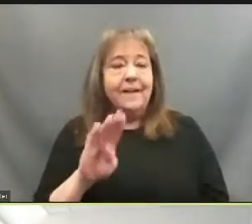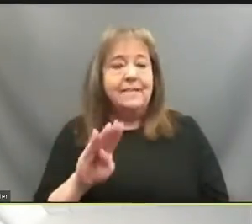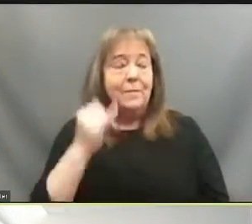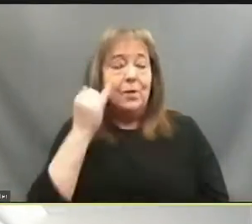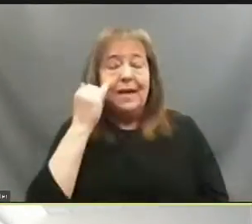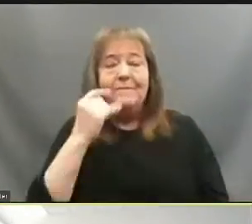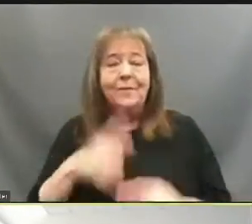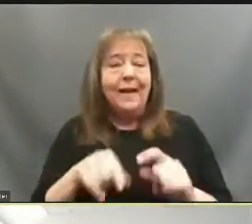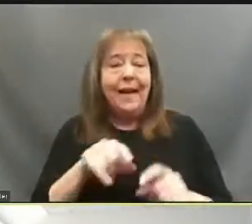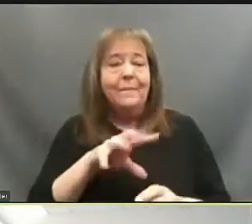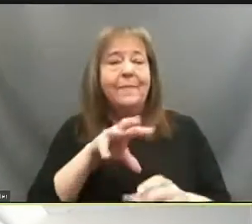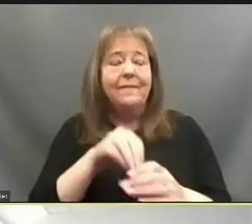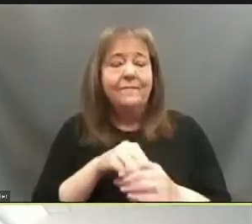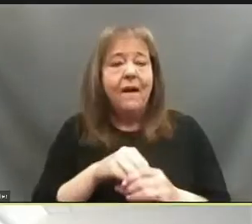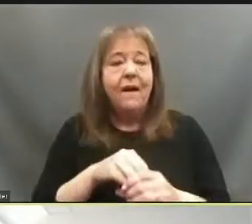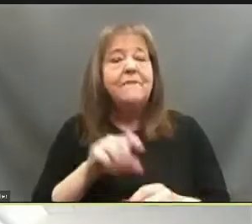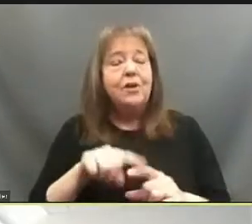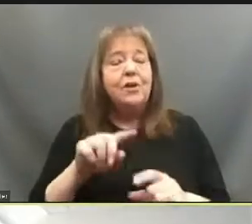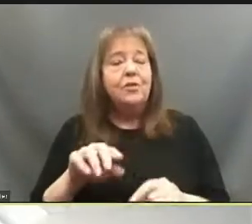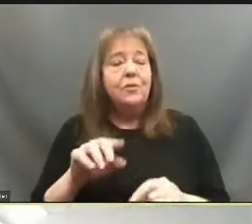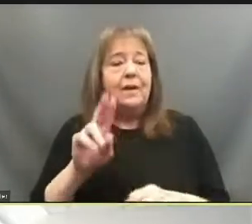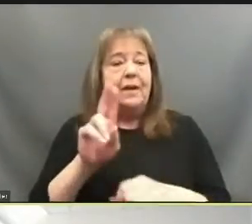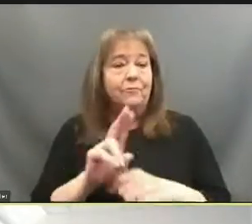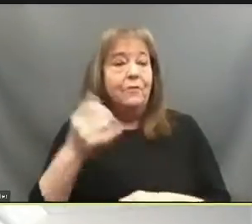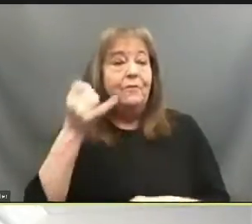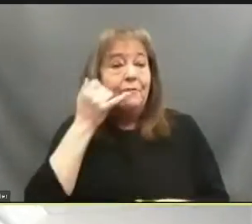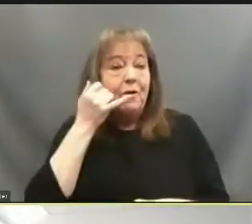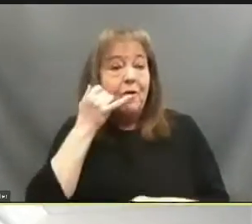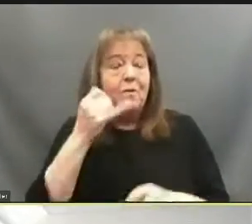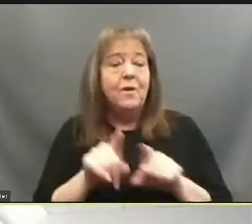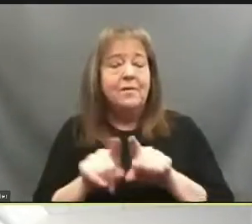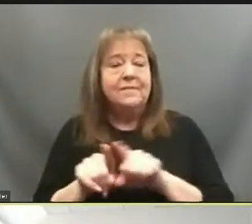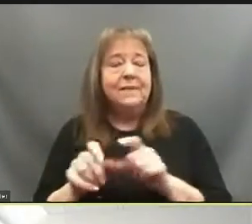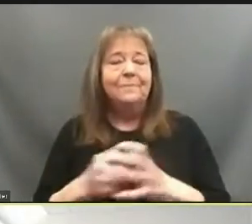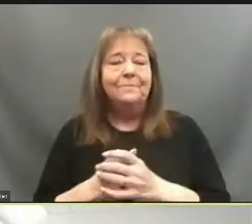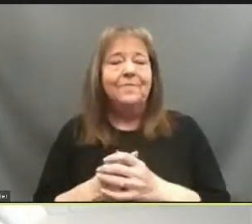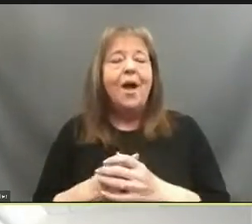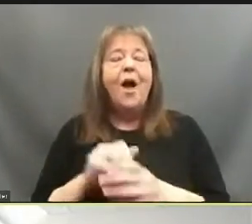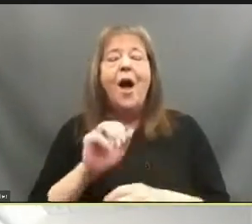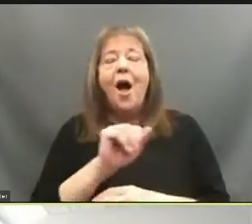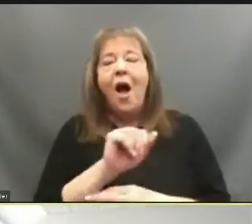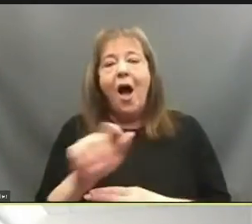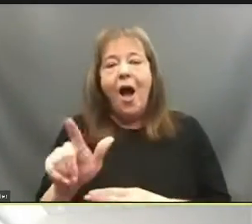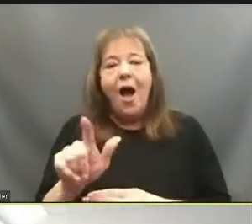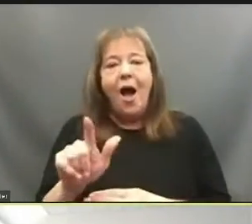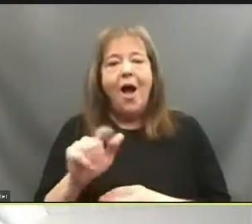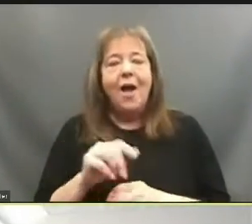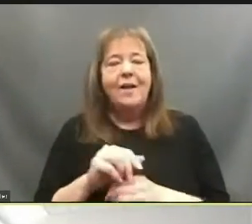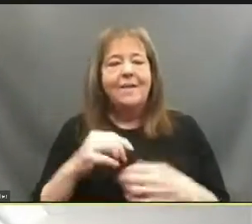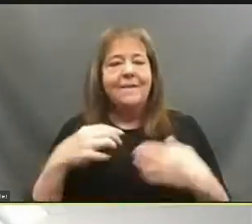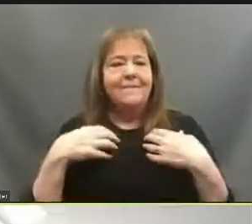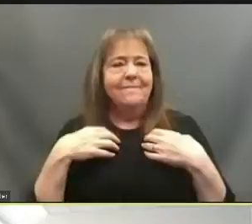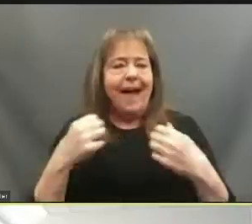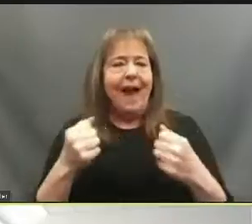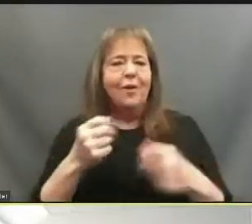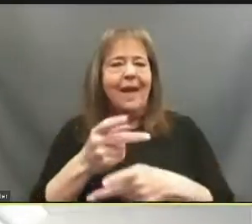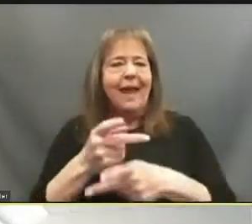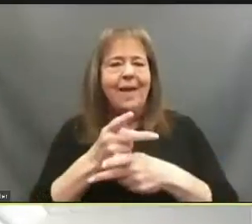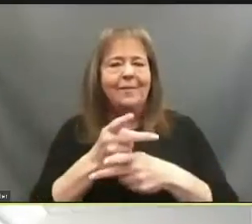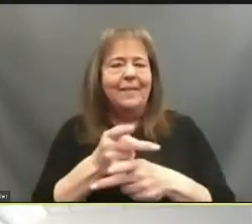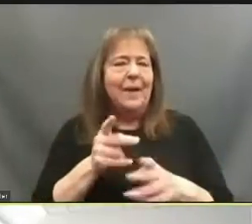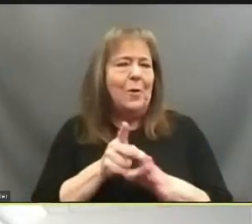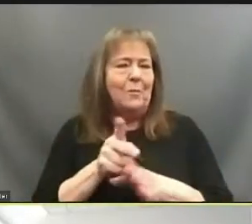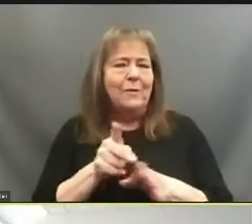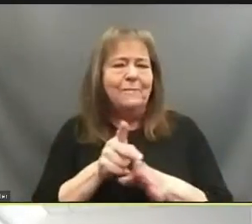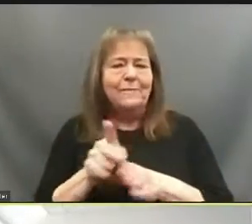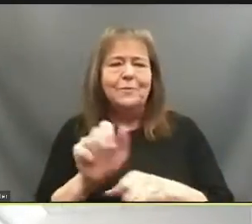please join also via phone. Lastly, yes, all of our healthcare professionals have been instrumental in our efforts during